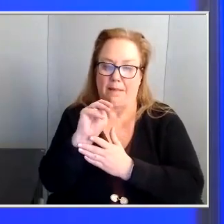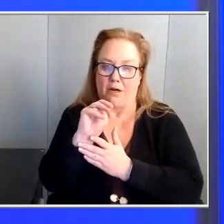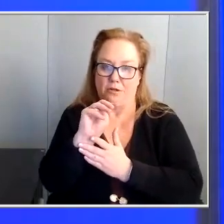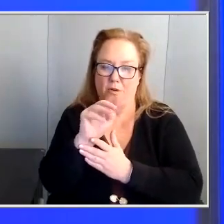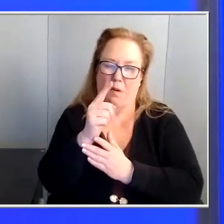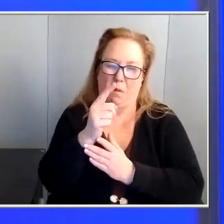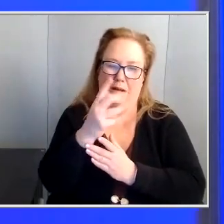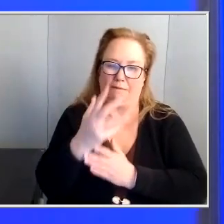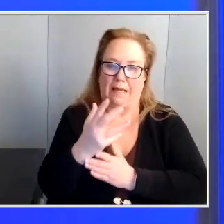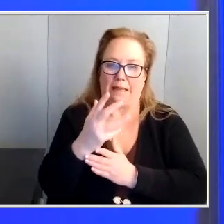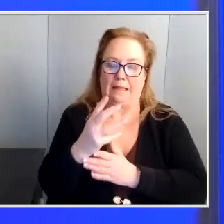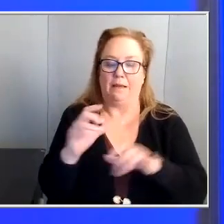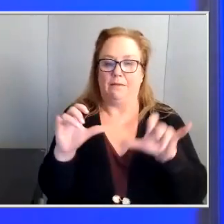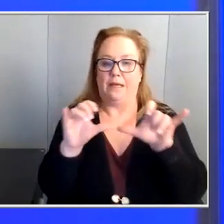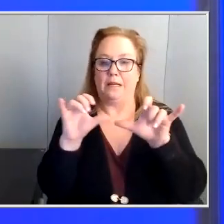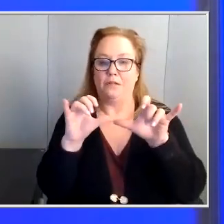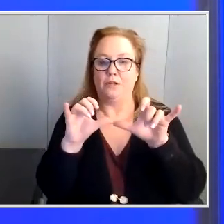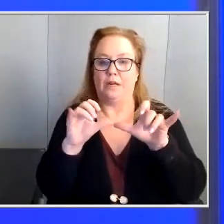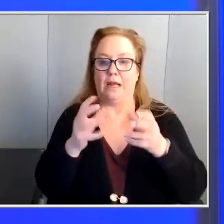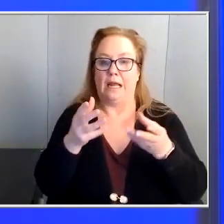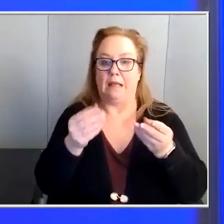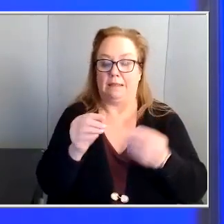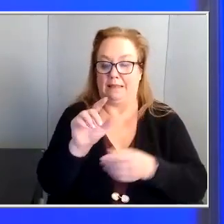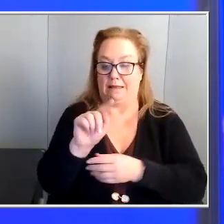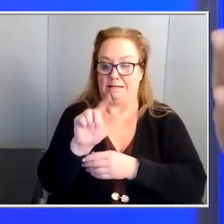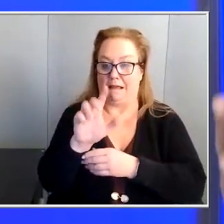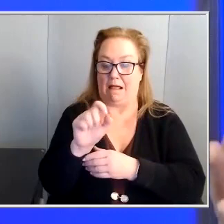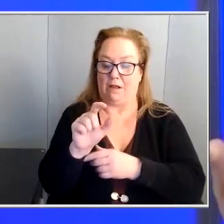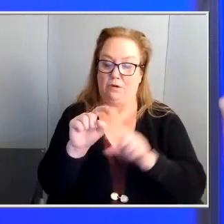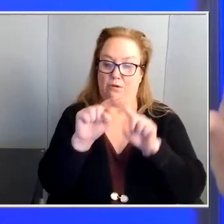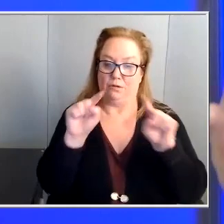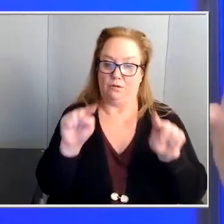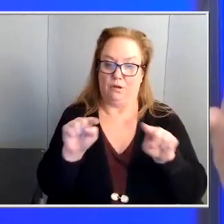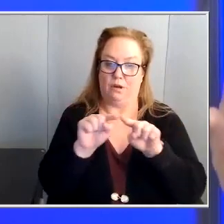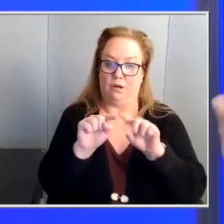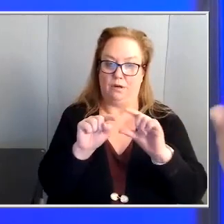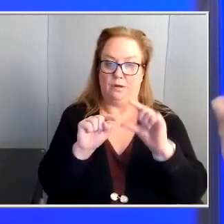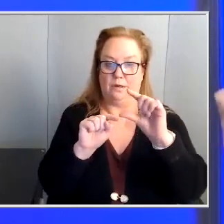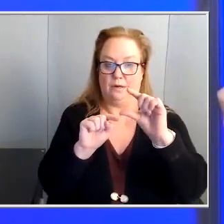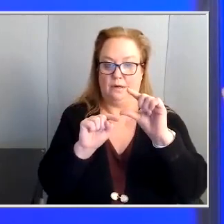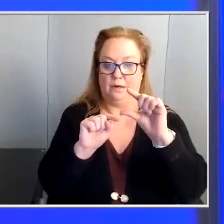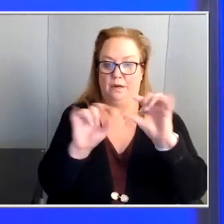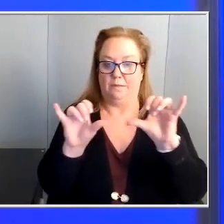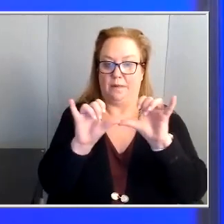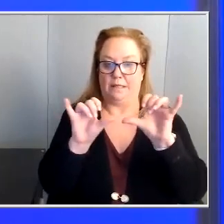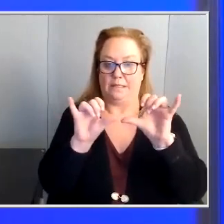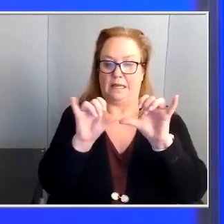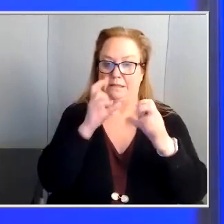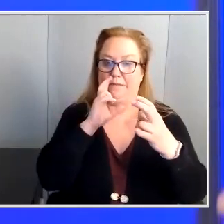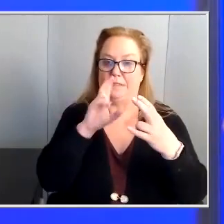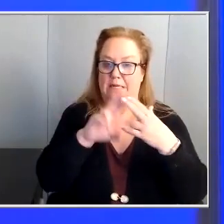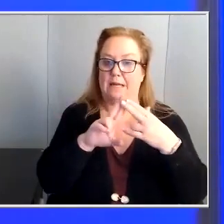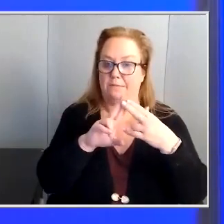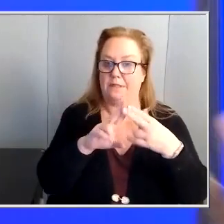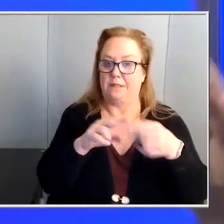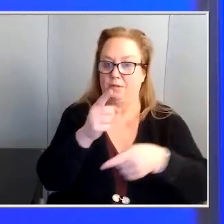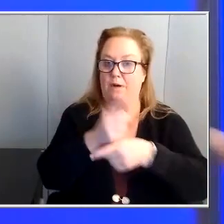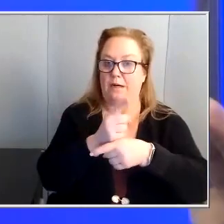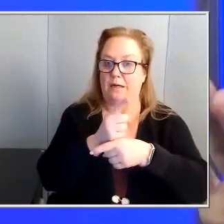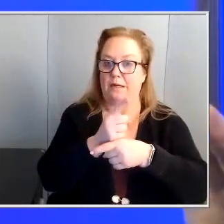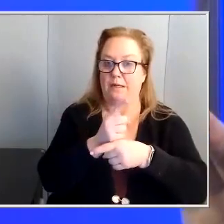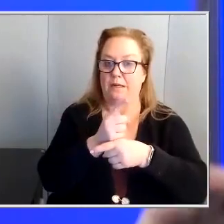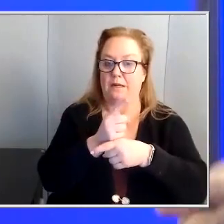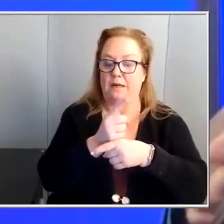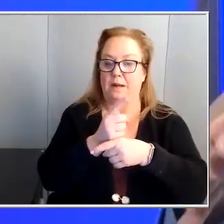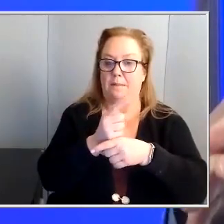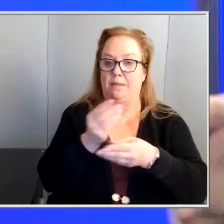itself. The sponges themselves are about the size of a postage stamp, but they're very soft